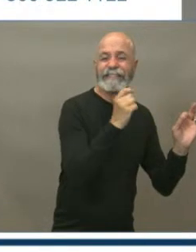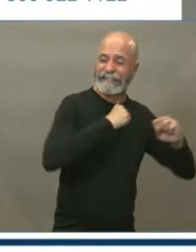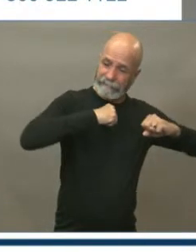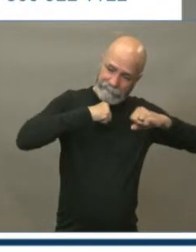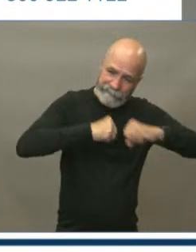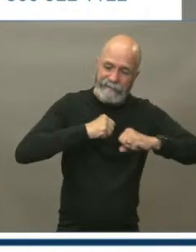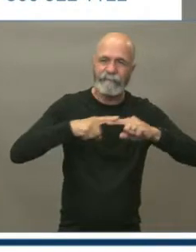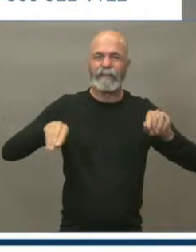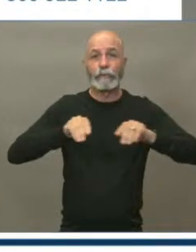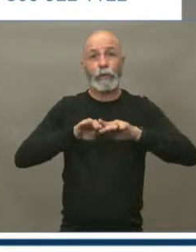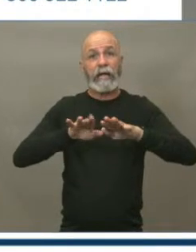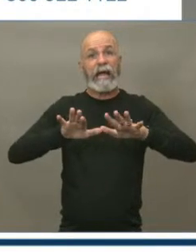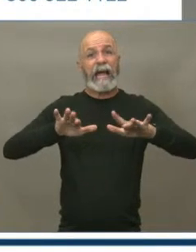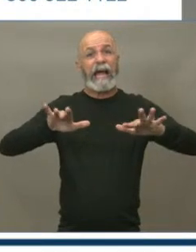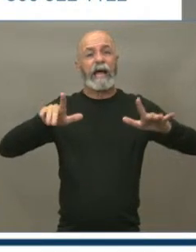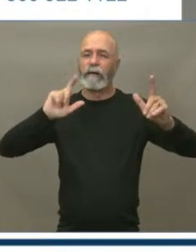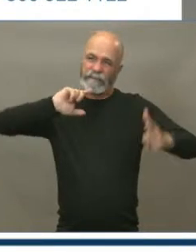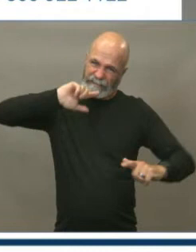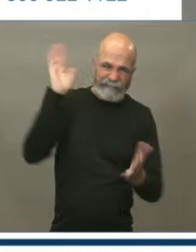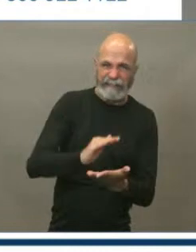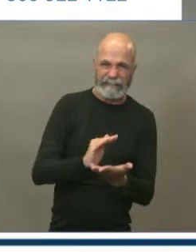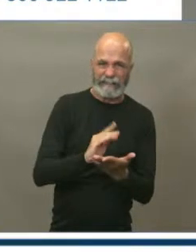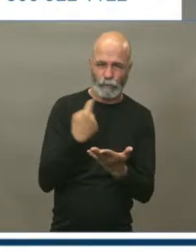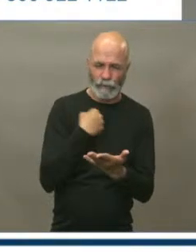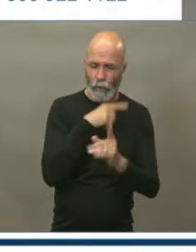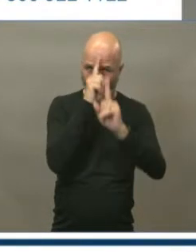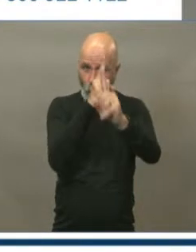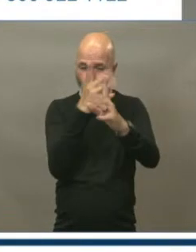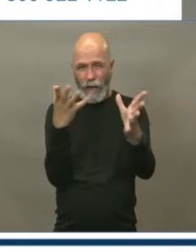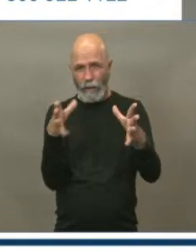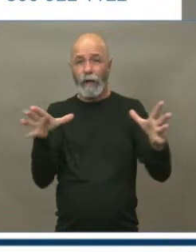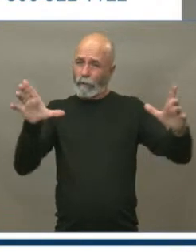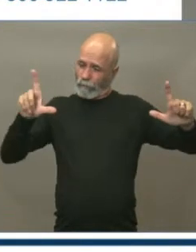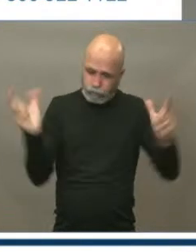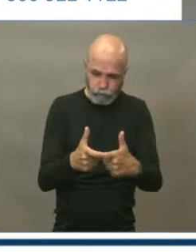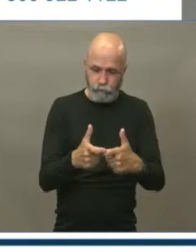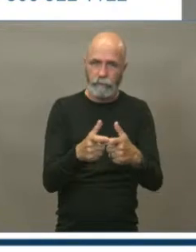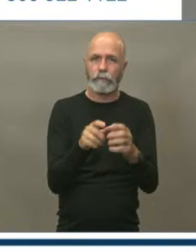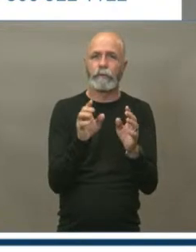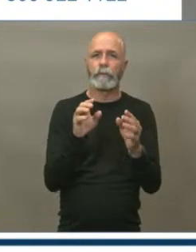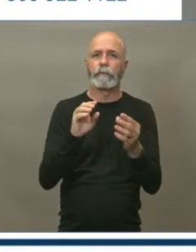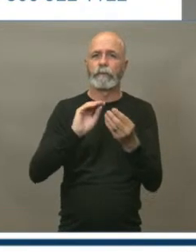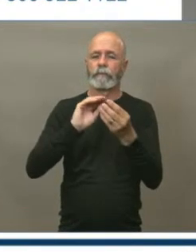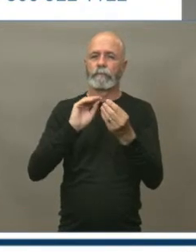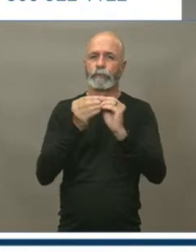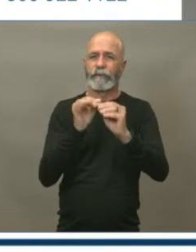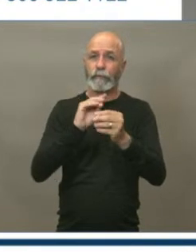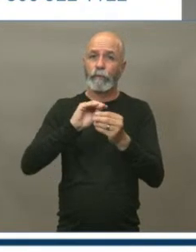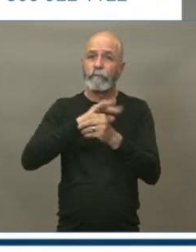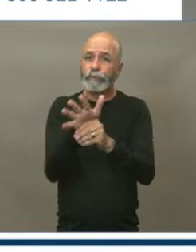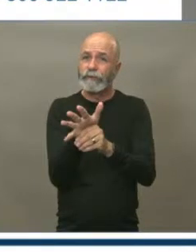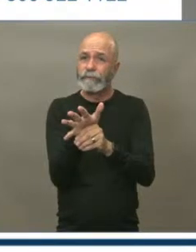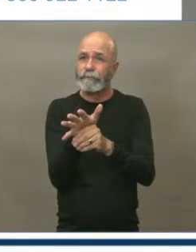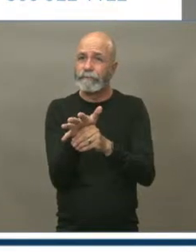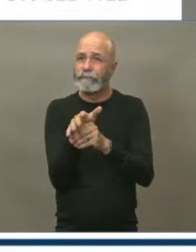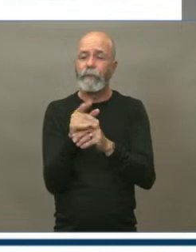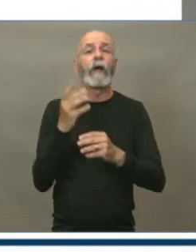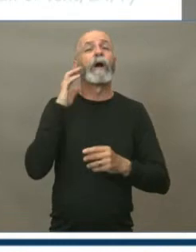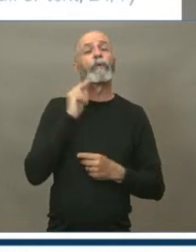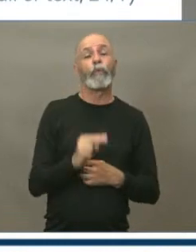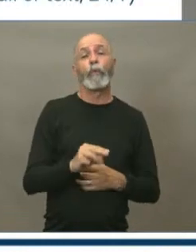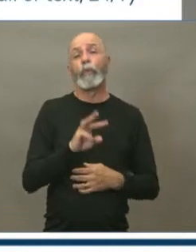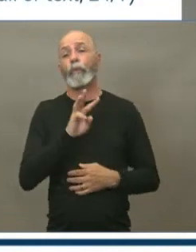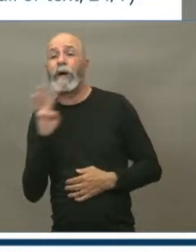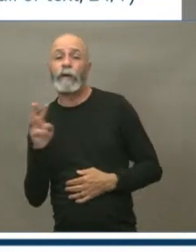we are going to get this outbreak under control. And we continue to see virus activity in western, northern, and eastern zones